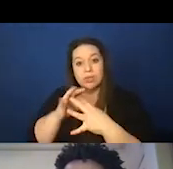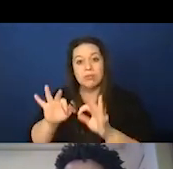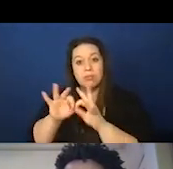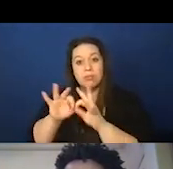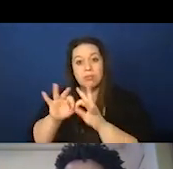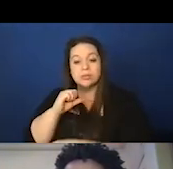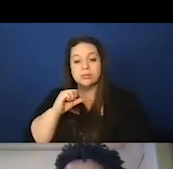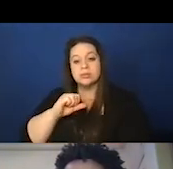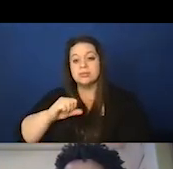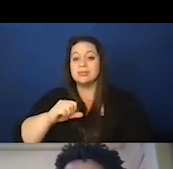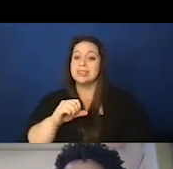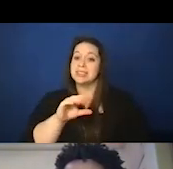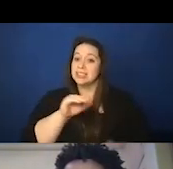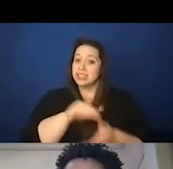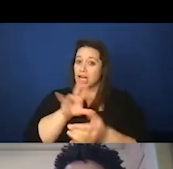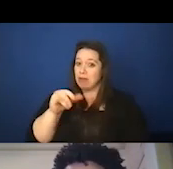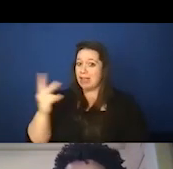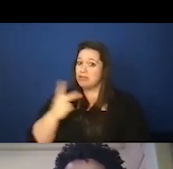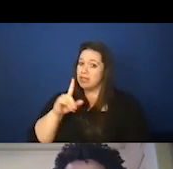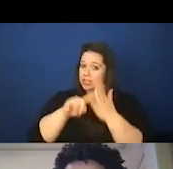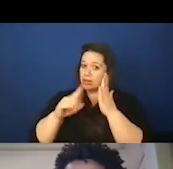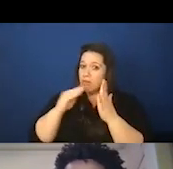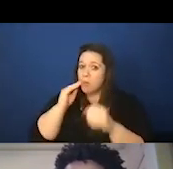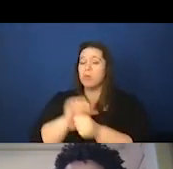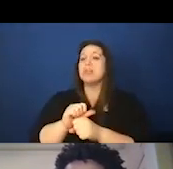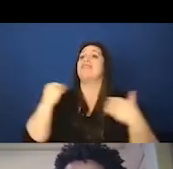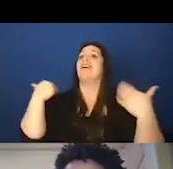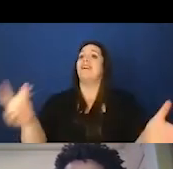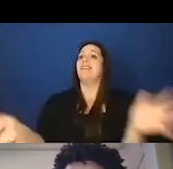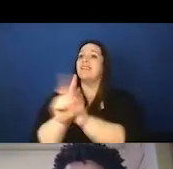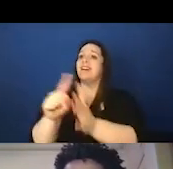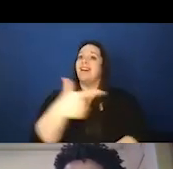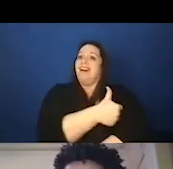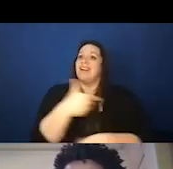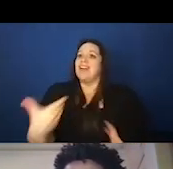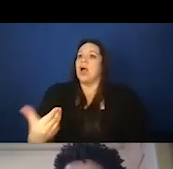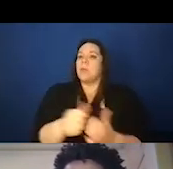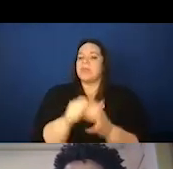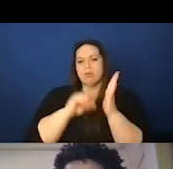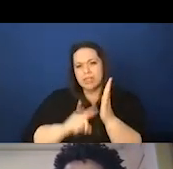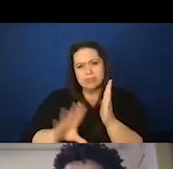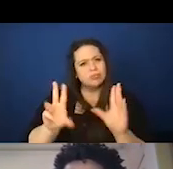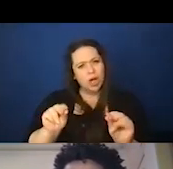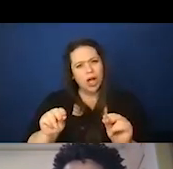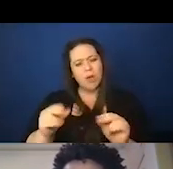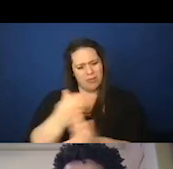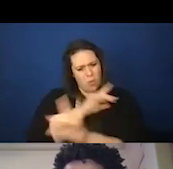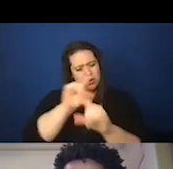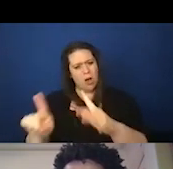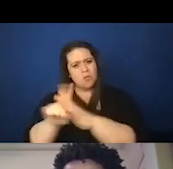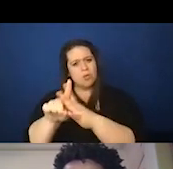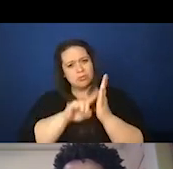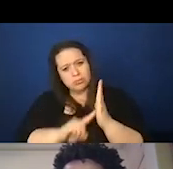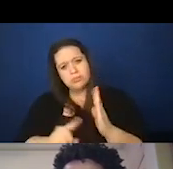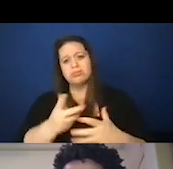know, Dr. Riley and I did our homework. We just didn't go in there and say, okay, we're going to take the shot. There's a reason why we did that. And we've also